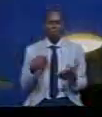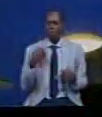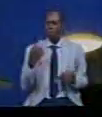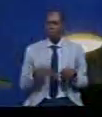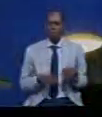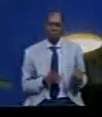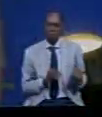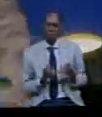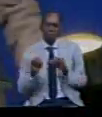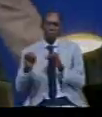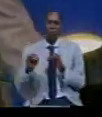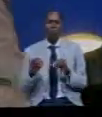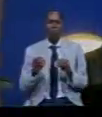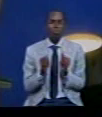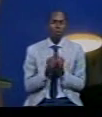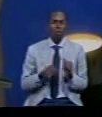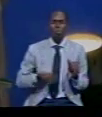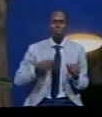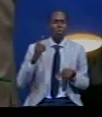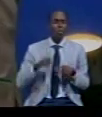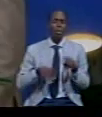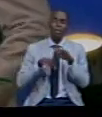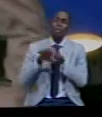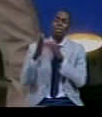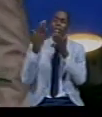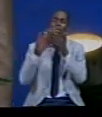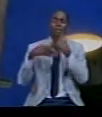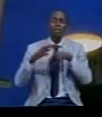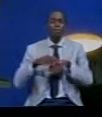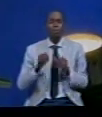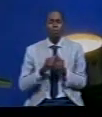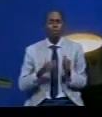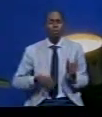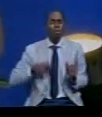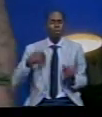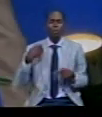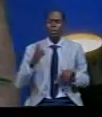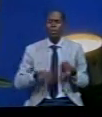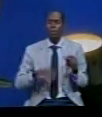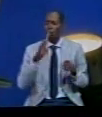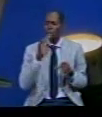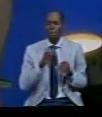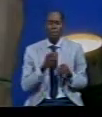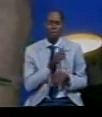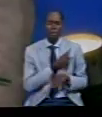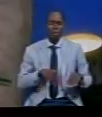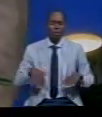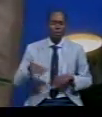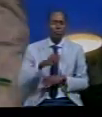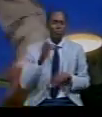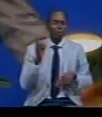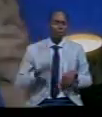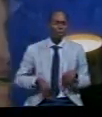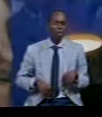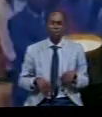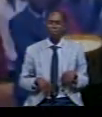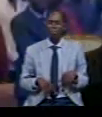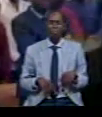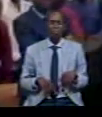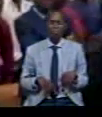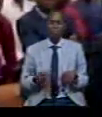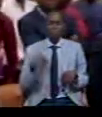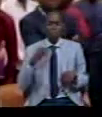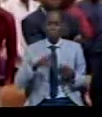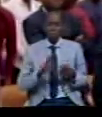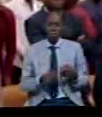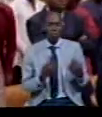this pride. We cannot get to heaven with that. We cannot be in the kingdom. We can only be in isolation. And to come out of that